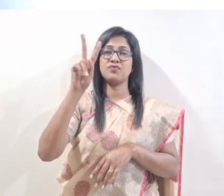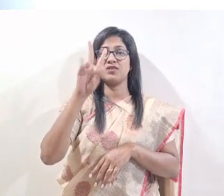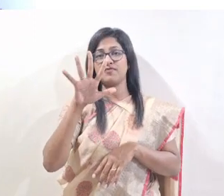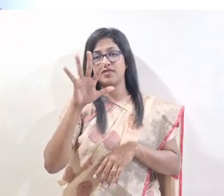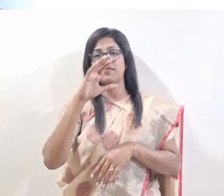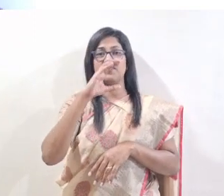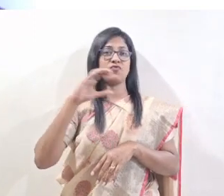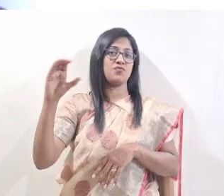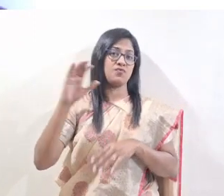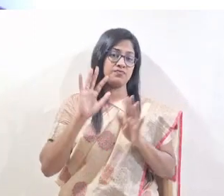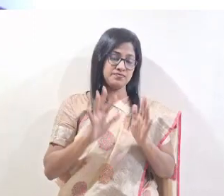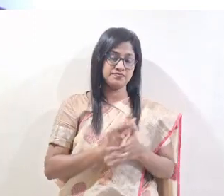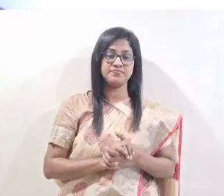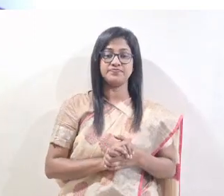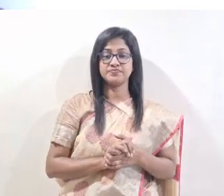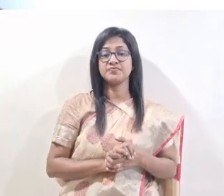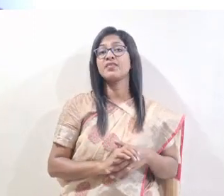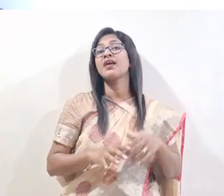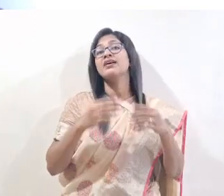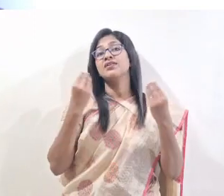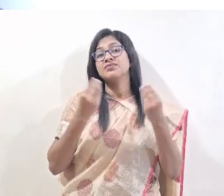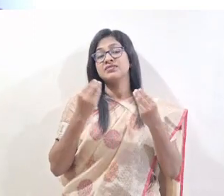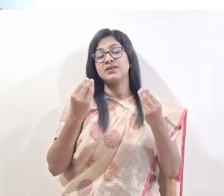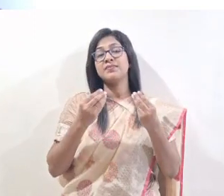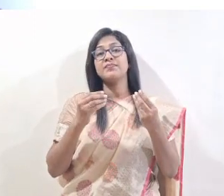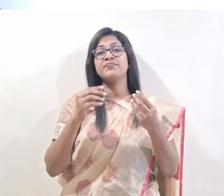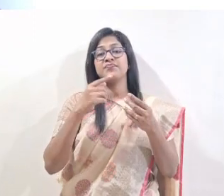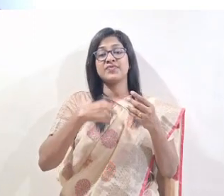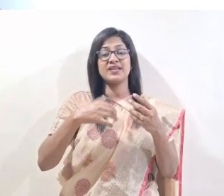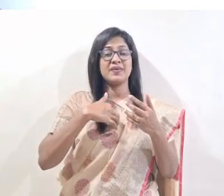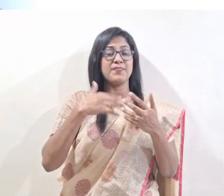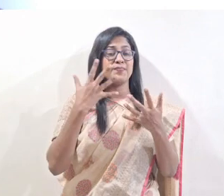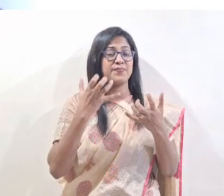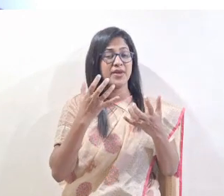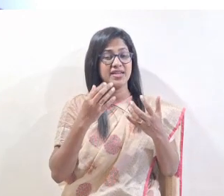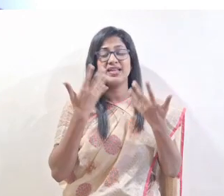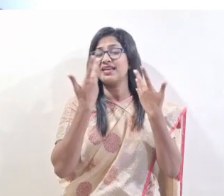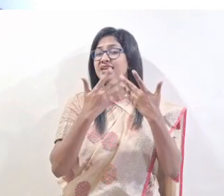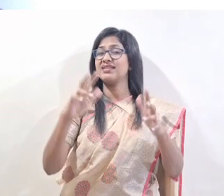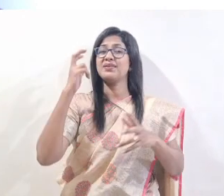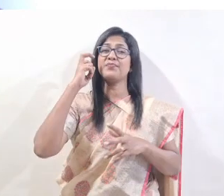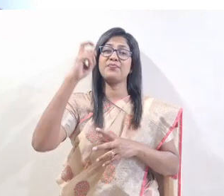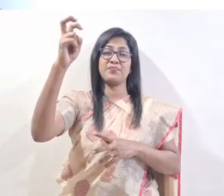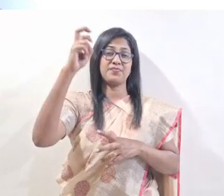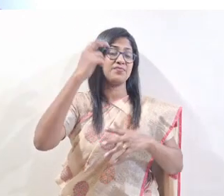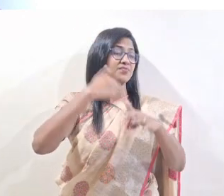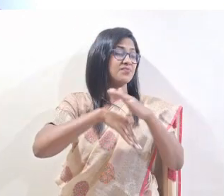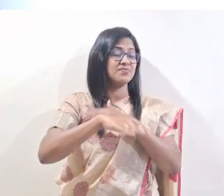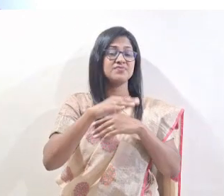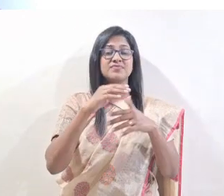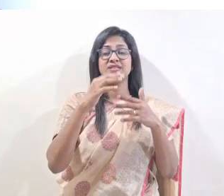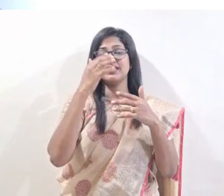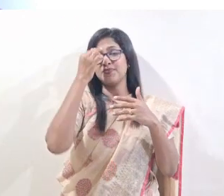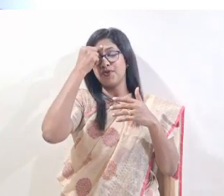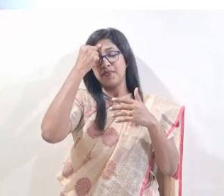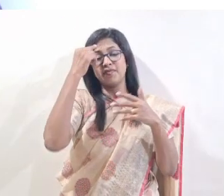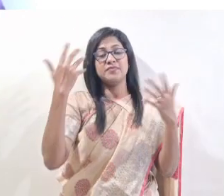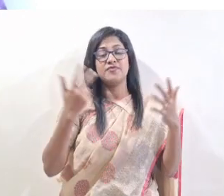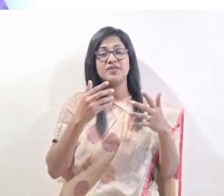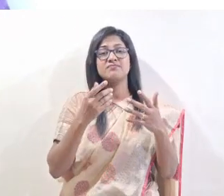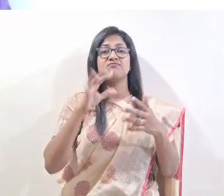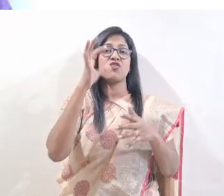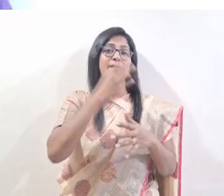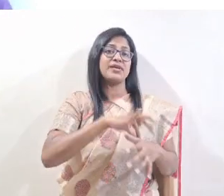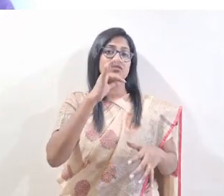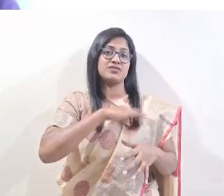The next one is a station using a U-girder. Now, one of the pains of any metro, specifically when you're going